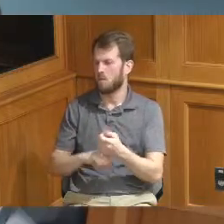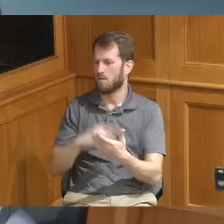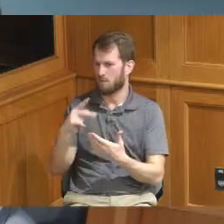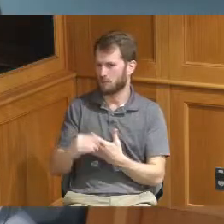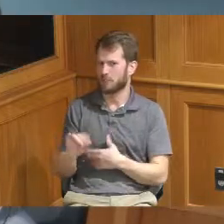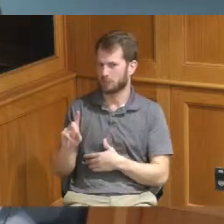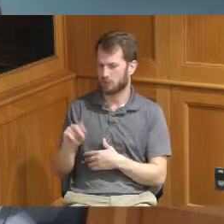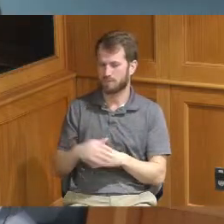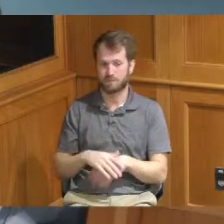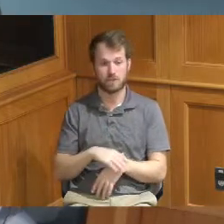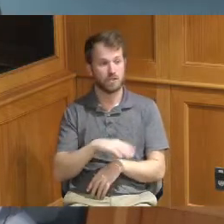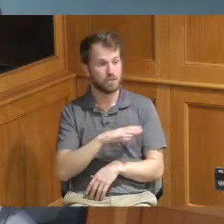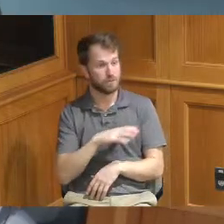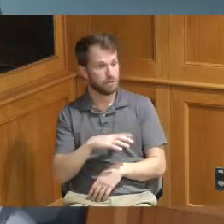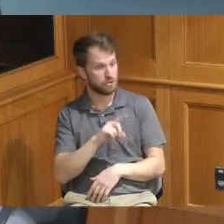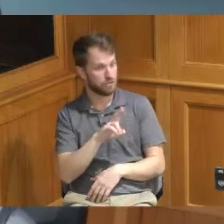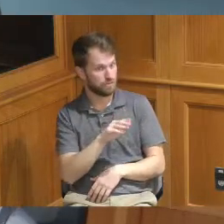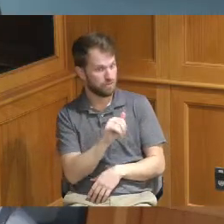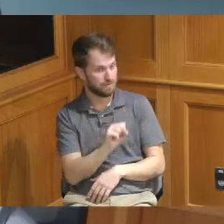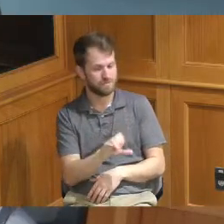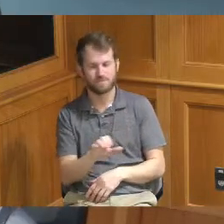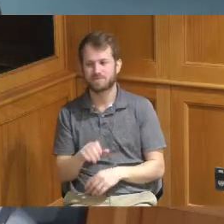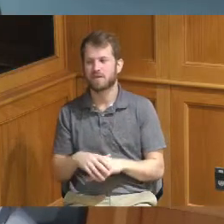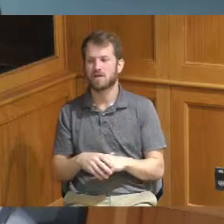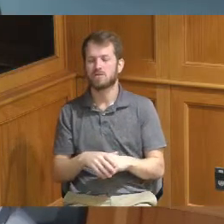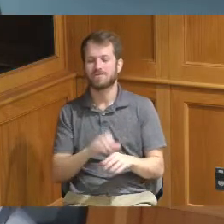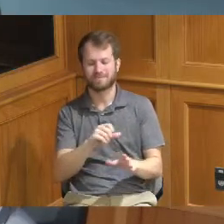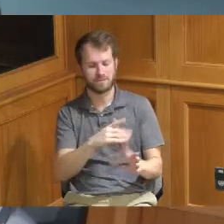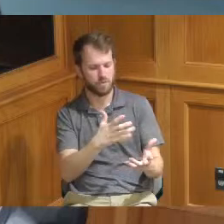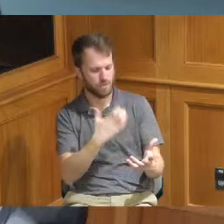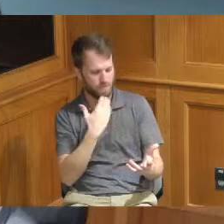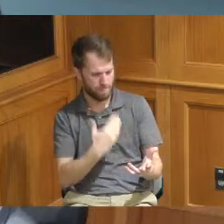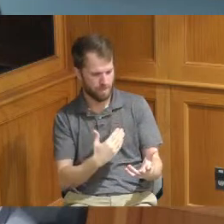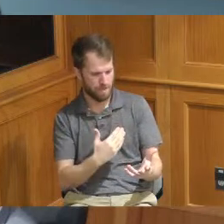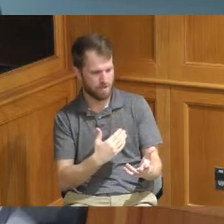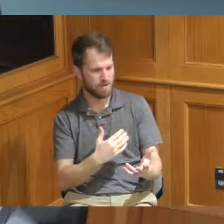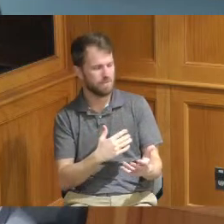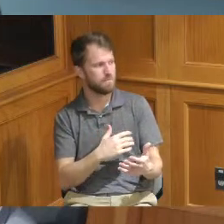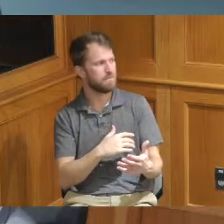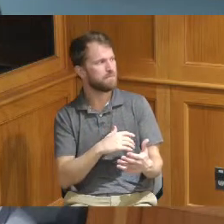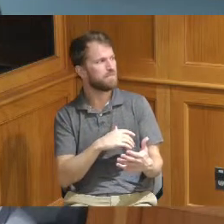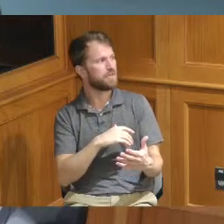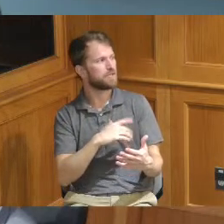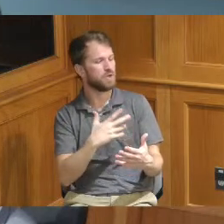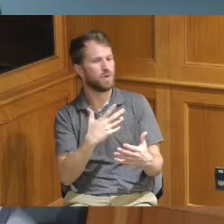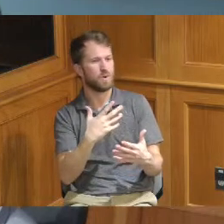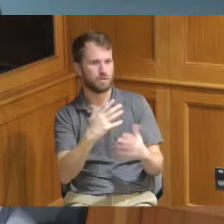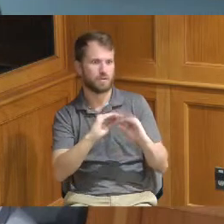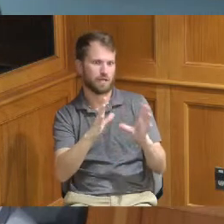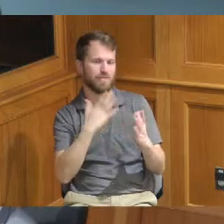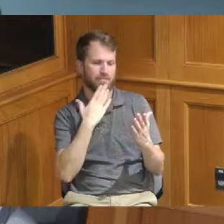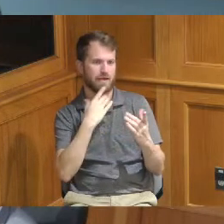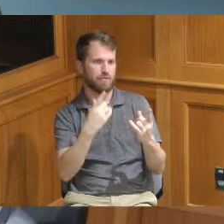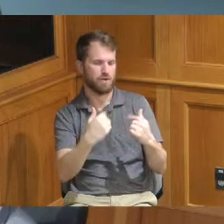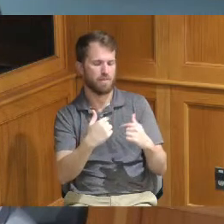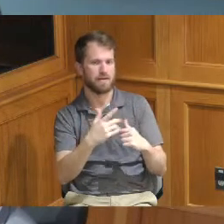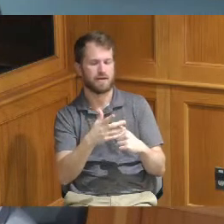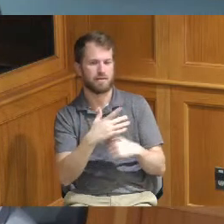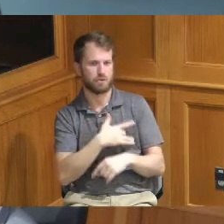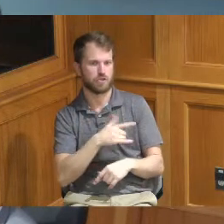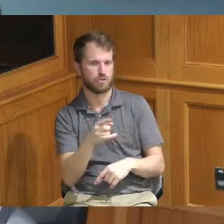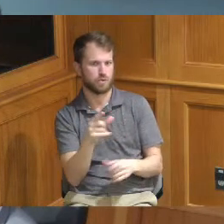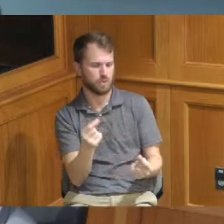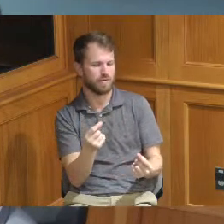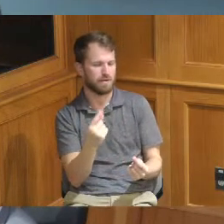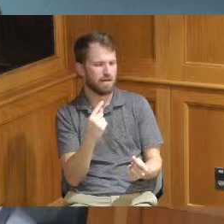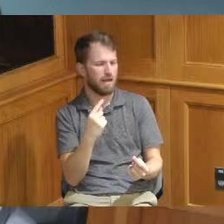Commissioner Dumas? Thank you. I also want to thank you for coming Tuesday. It was very clear what you guys are trying to do. And also, I thought the CRA